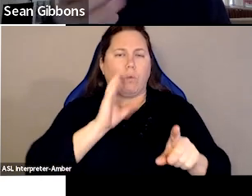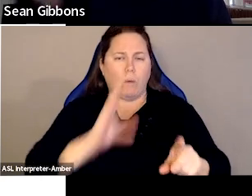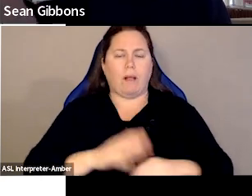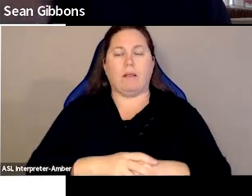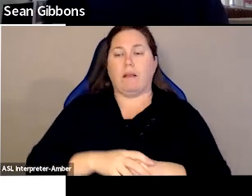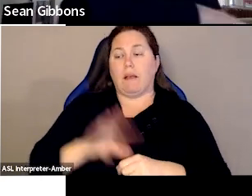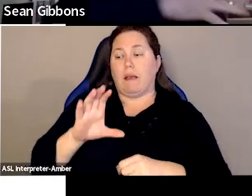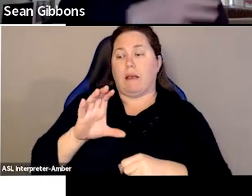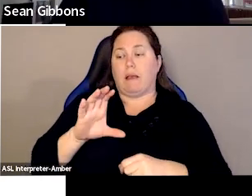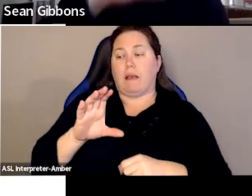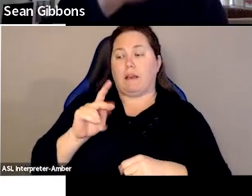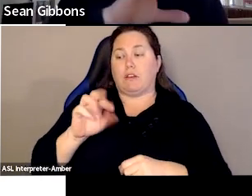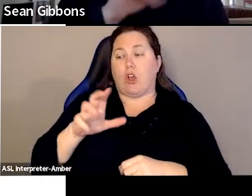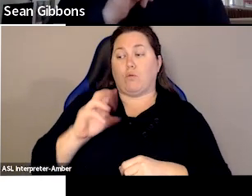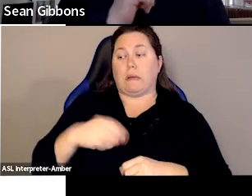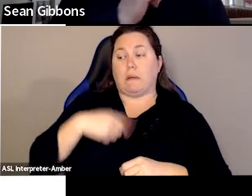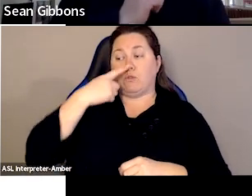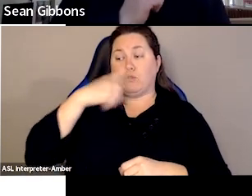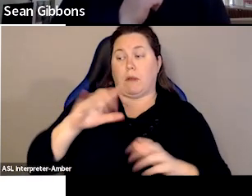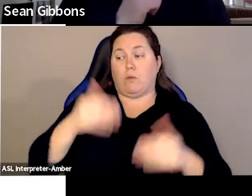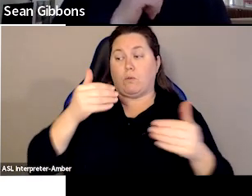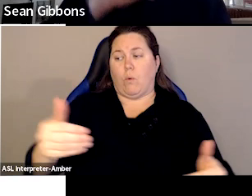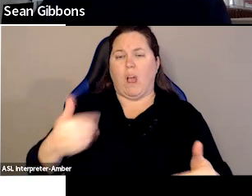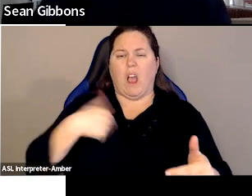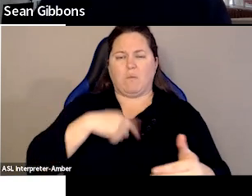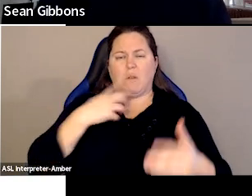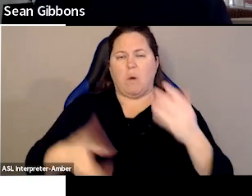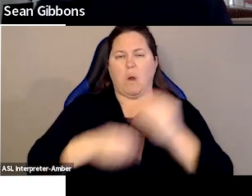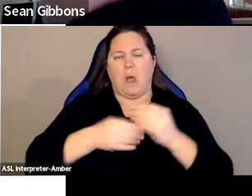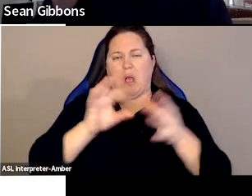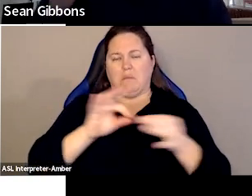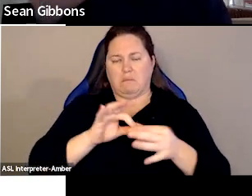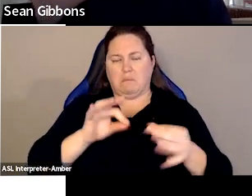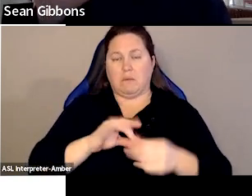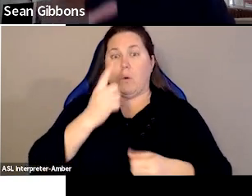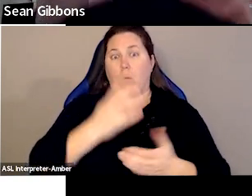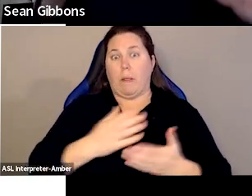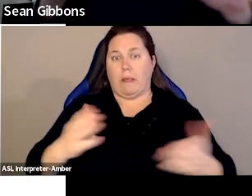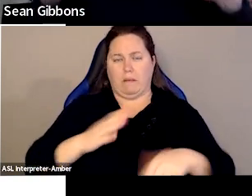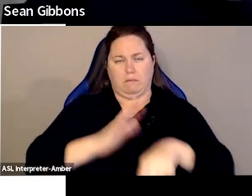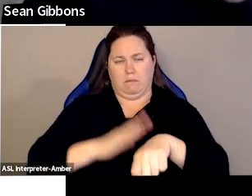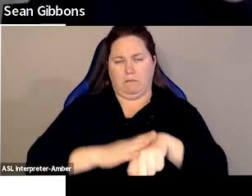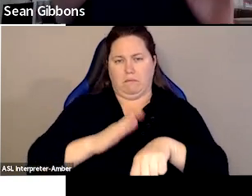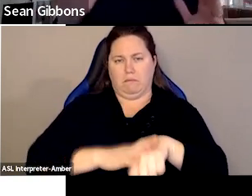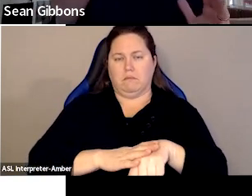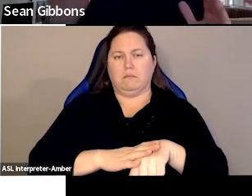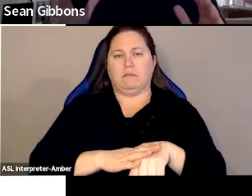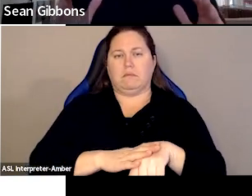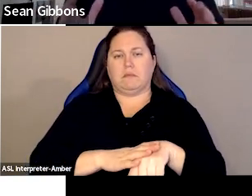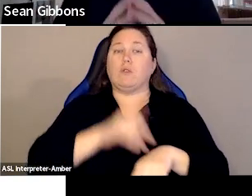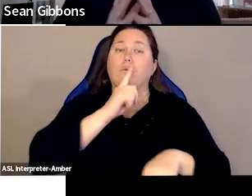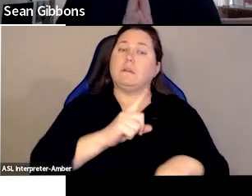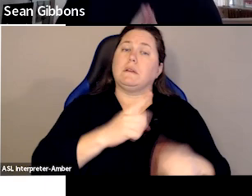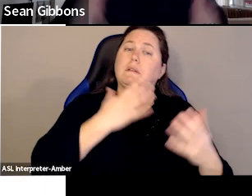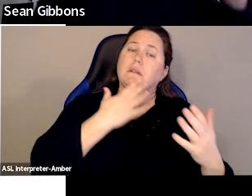stuff in the chat. Kareem, would you go ahead and take us forward, and we'll toss a few things in here for you all. One thing to just flag for everybody, and this is as much a note of gratitude as